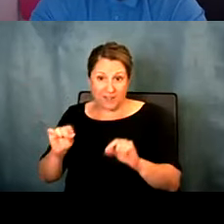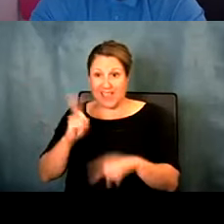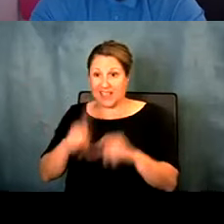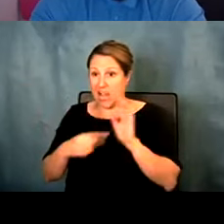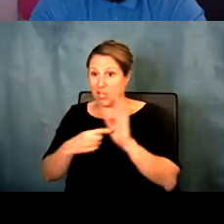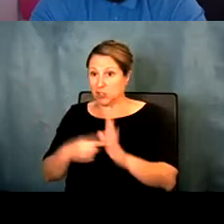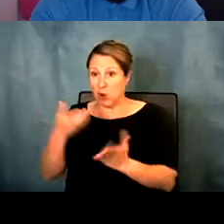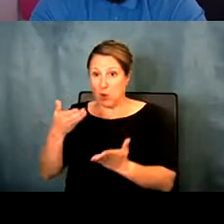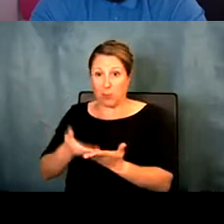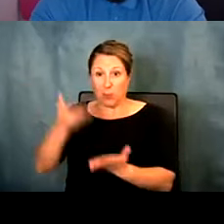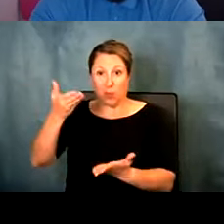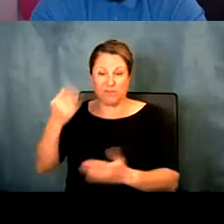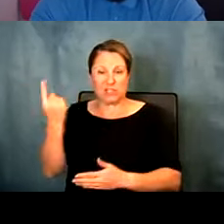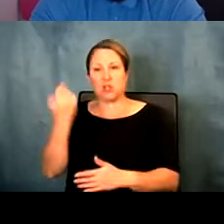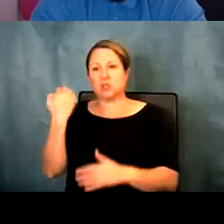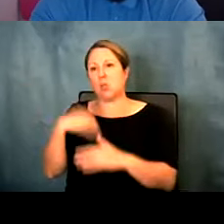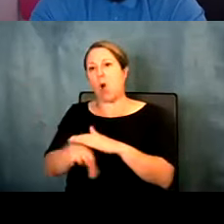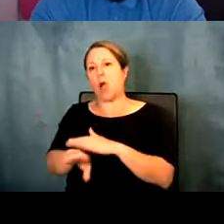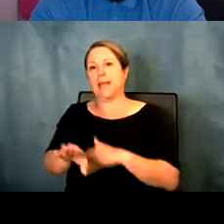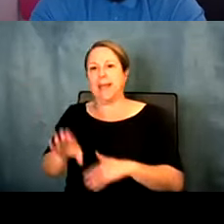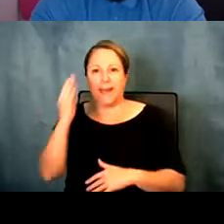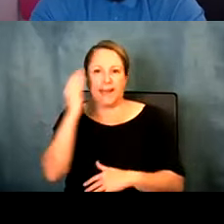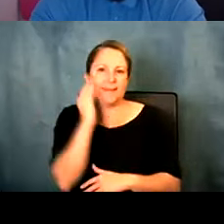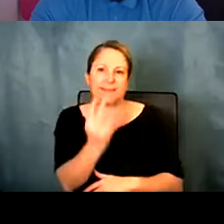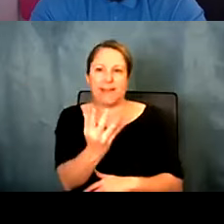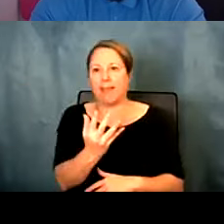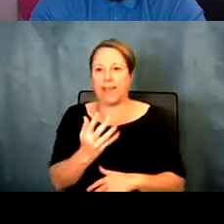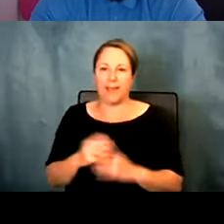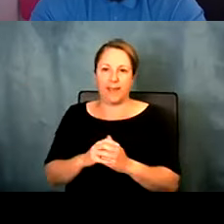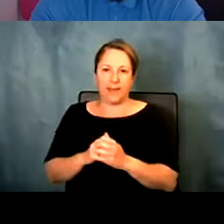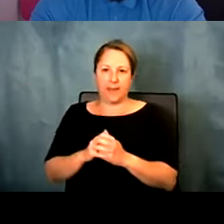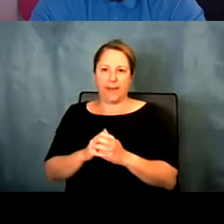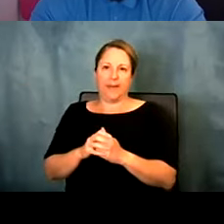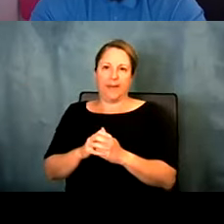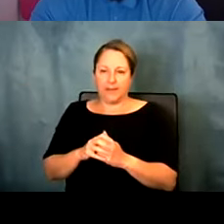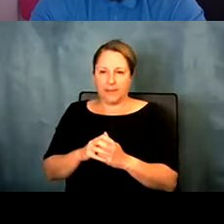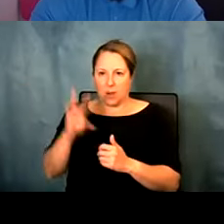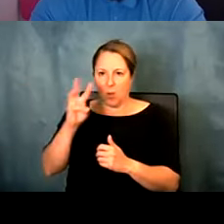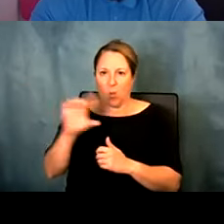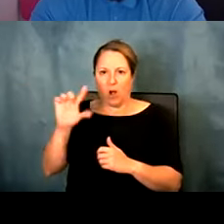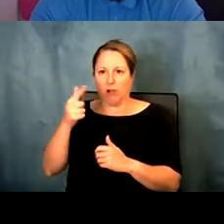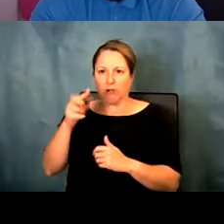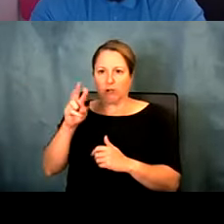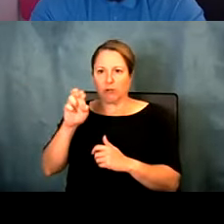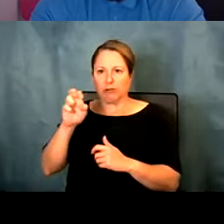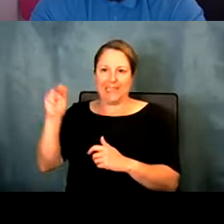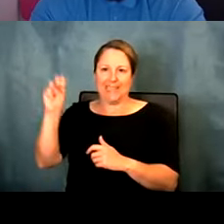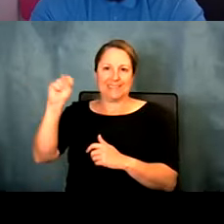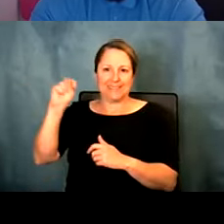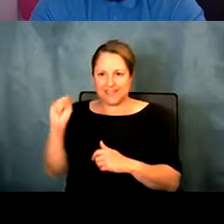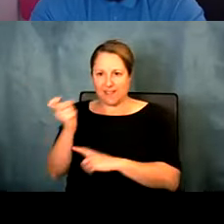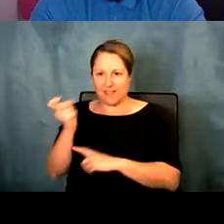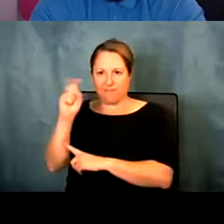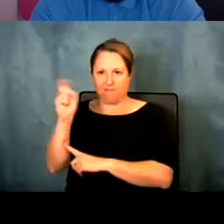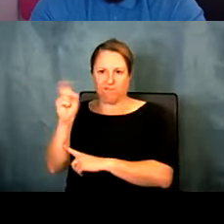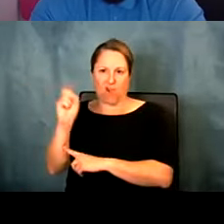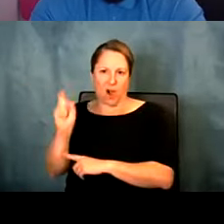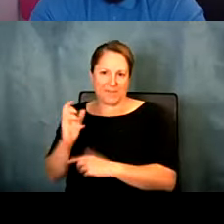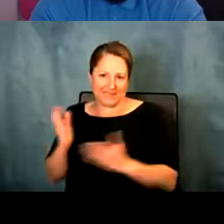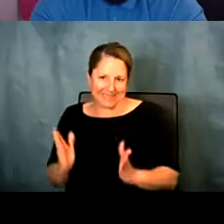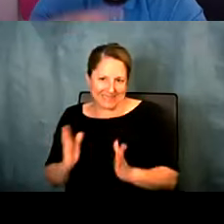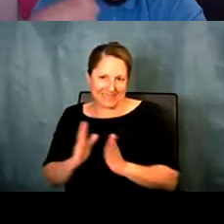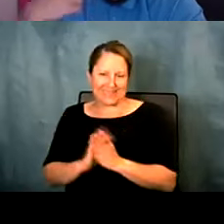kind of just walking in and just telling a pharmacist, like at a Walgreens. So I would ideally